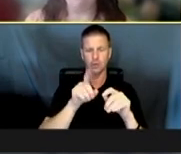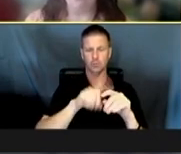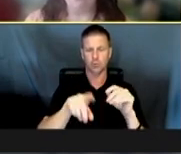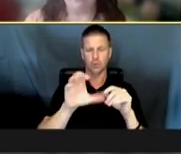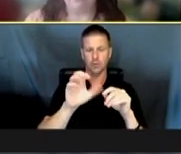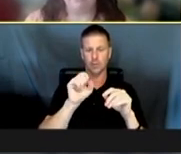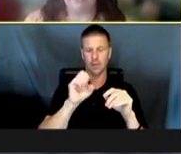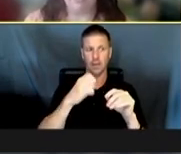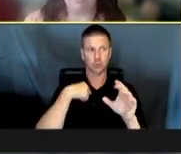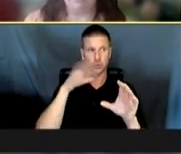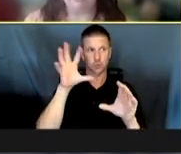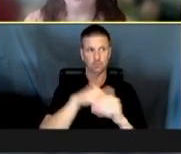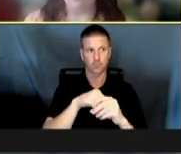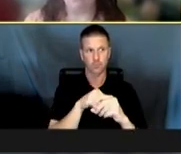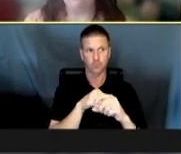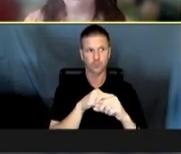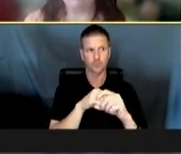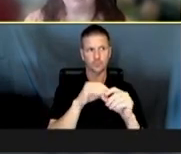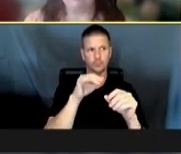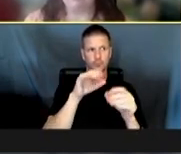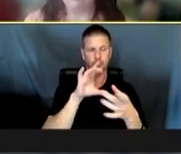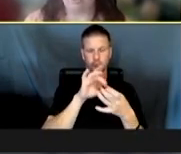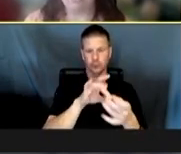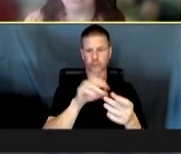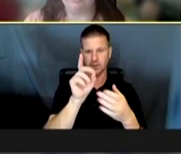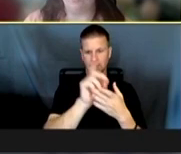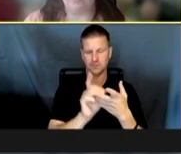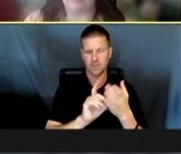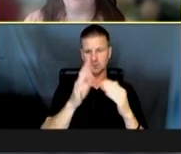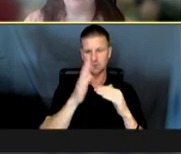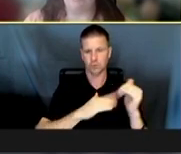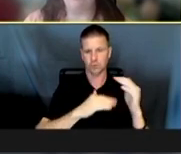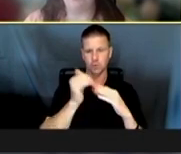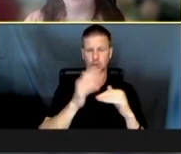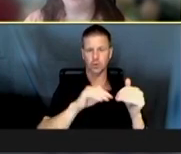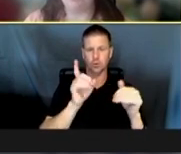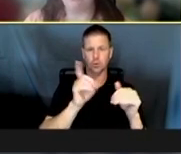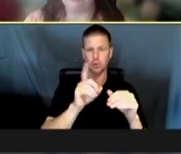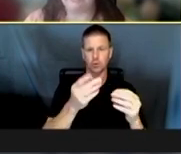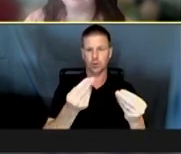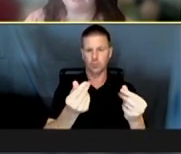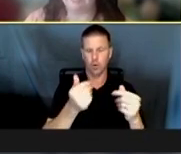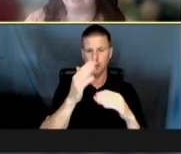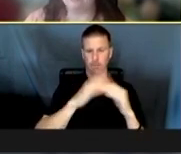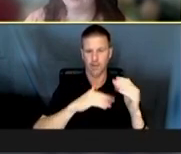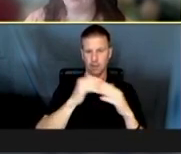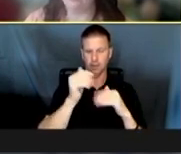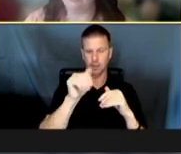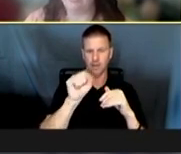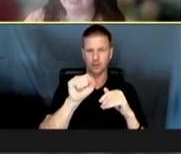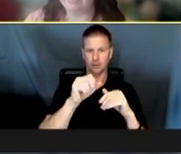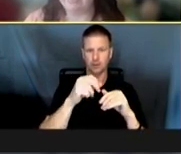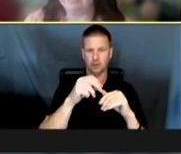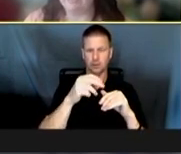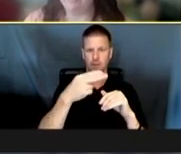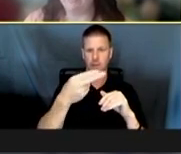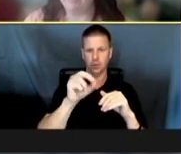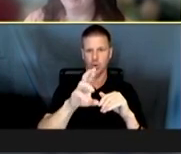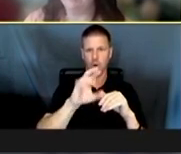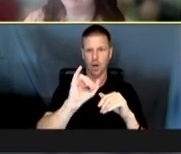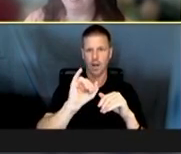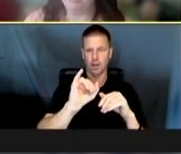were involved in is regarding the design and construction, where the properties were built as an H or an I